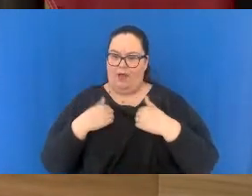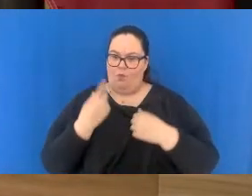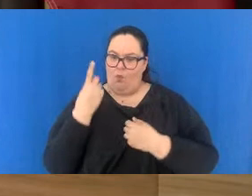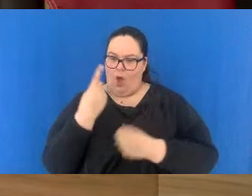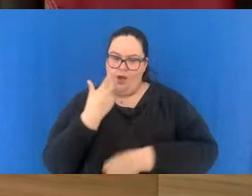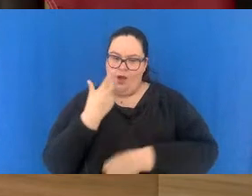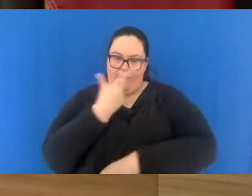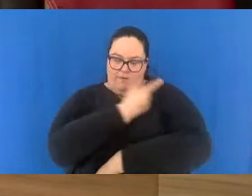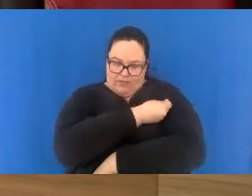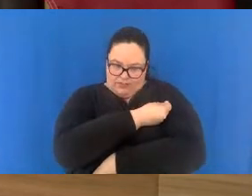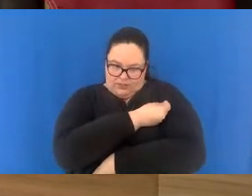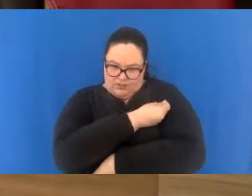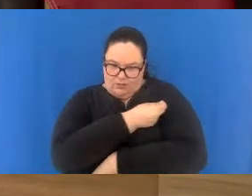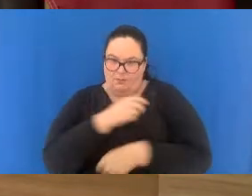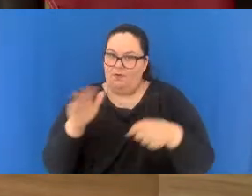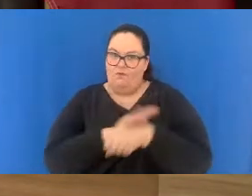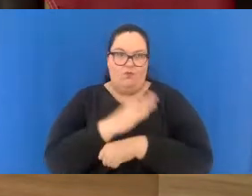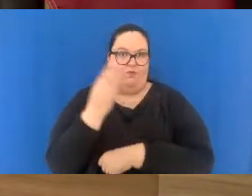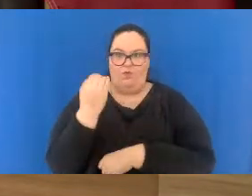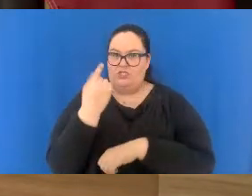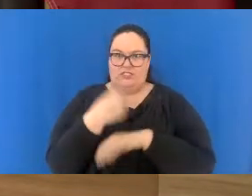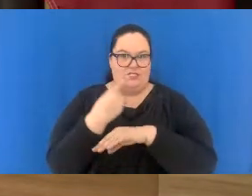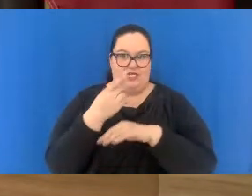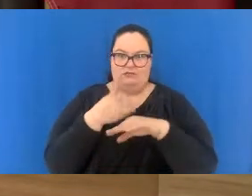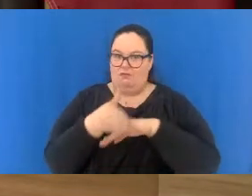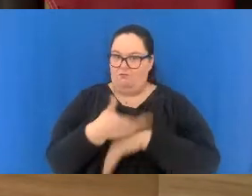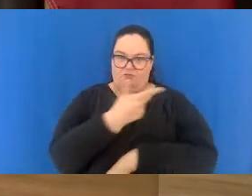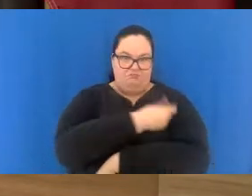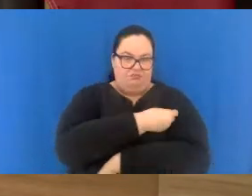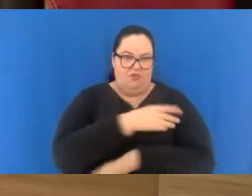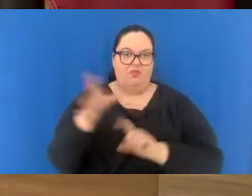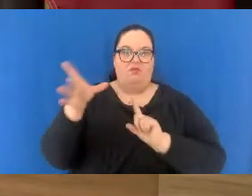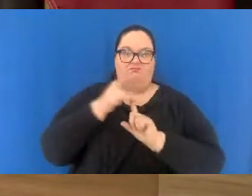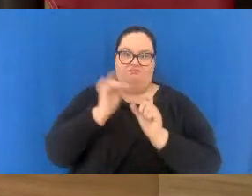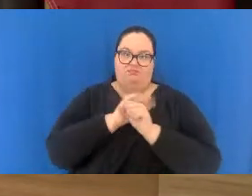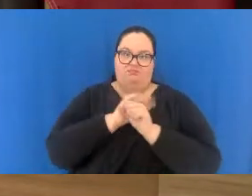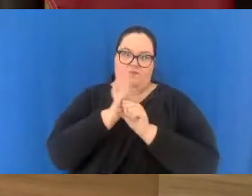each, but it wasn't a full 14 days after that dose.